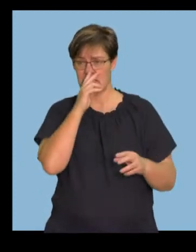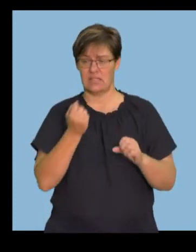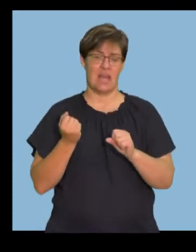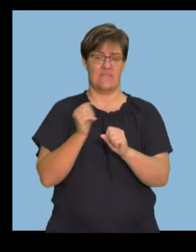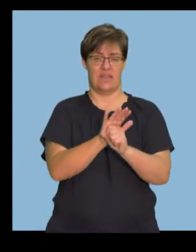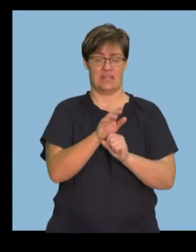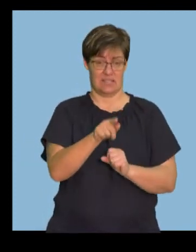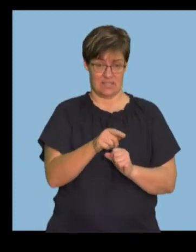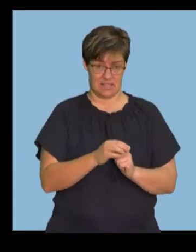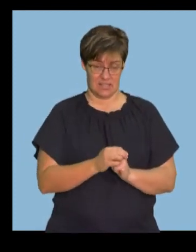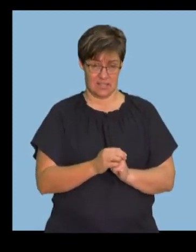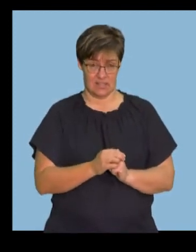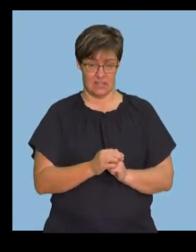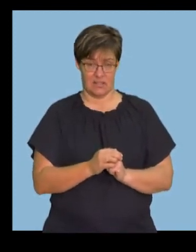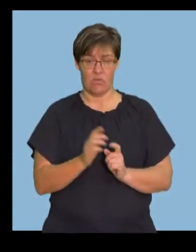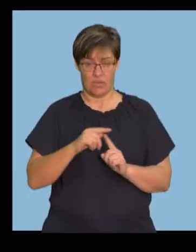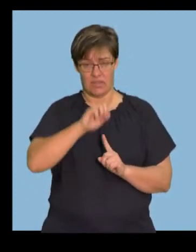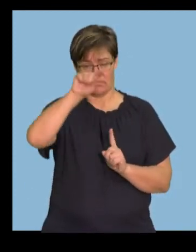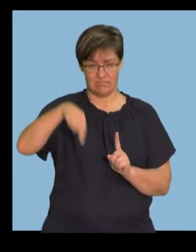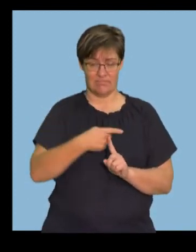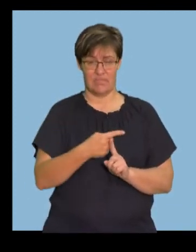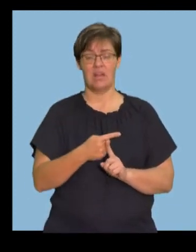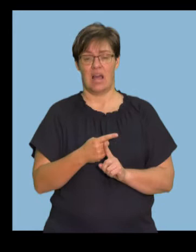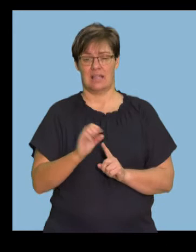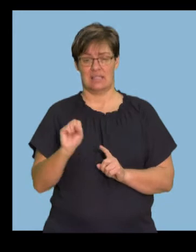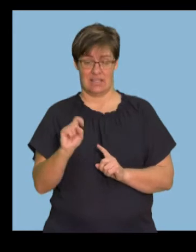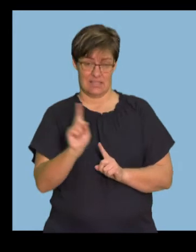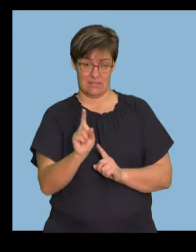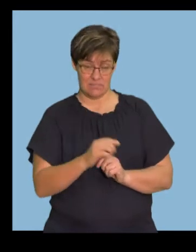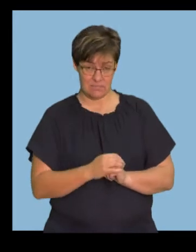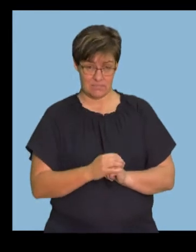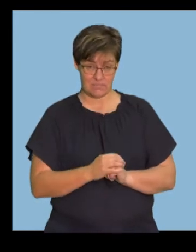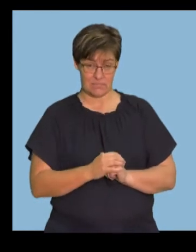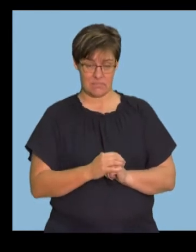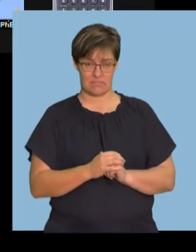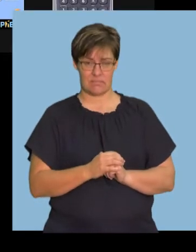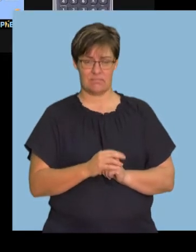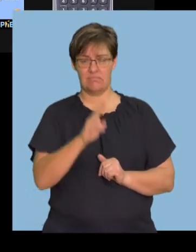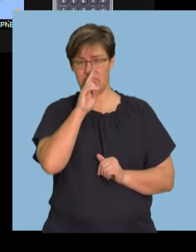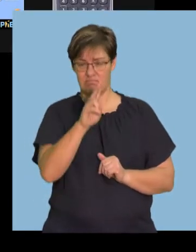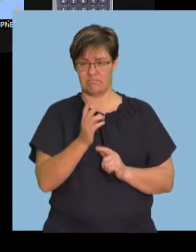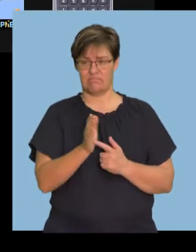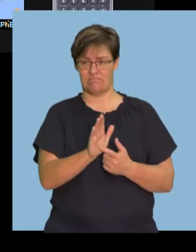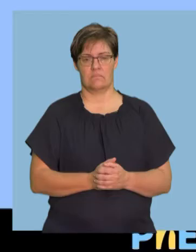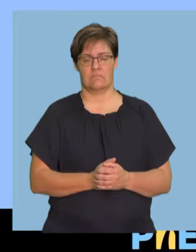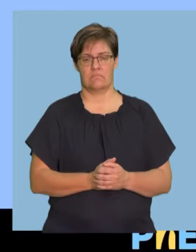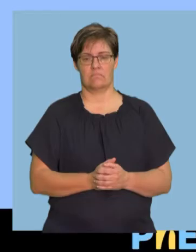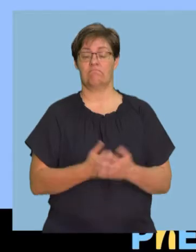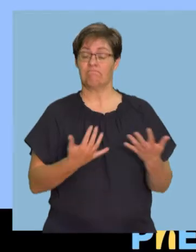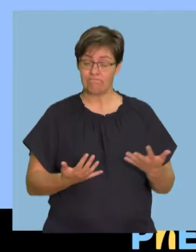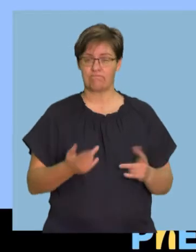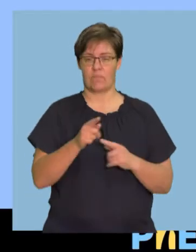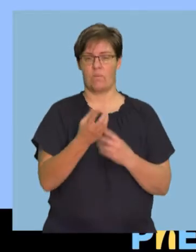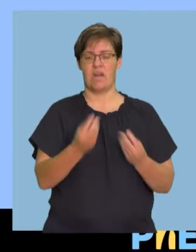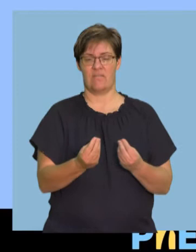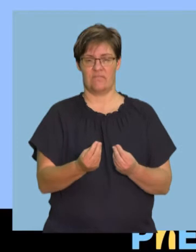power, in an electrical circuit, all right? Okay. Now, let's go to the simulation, all right? So here